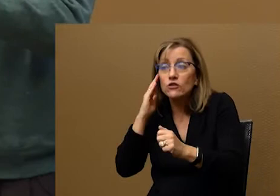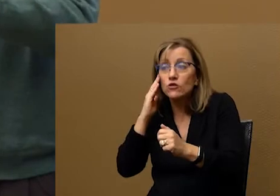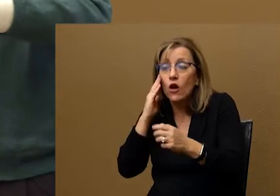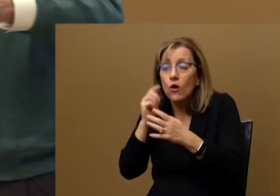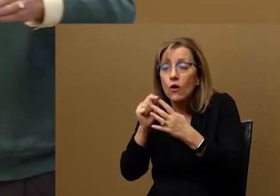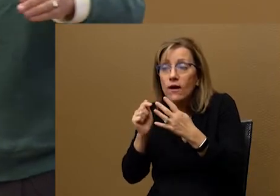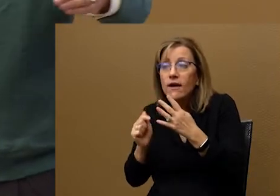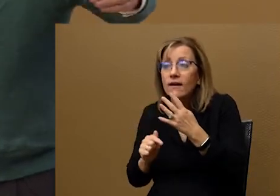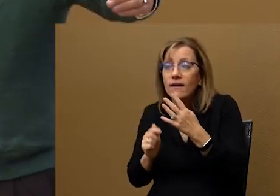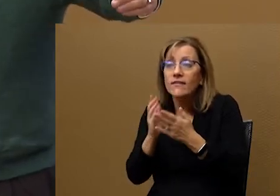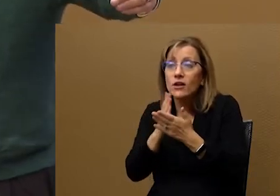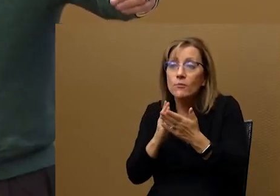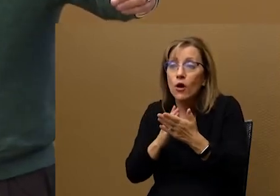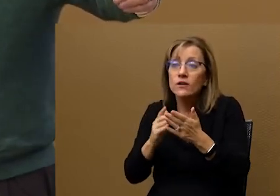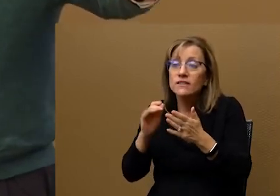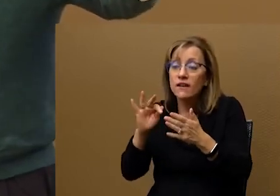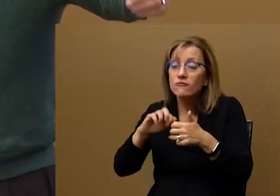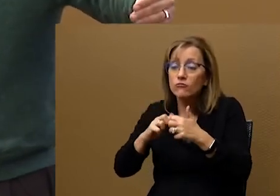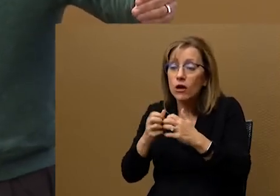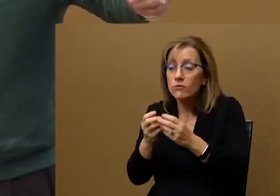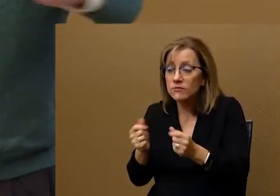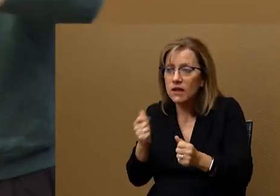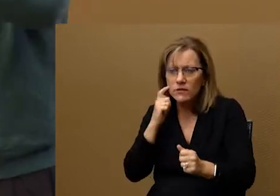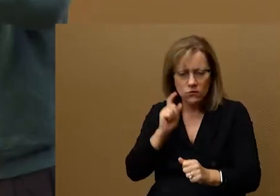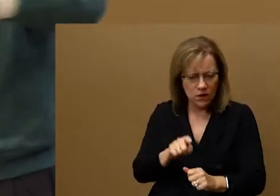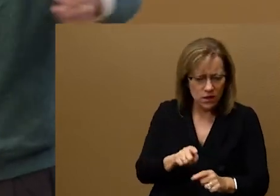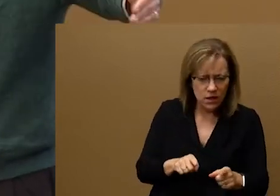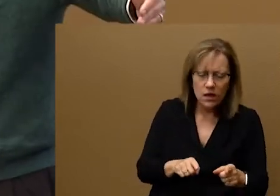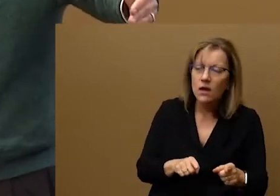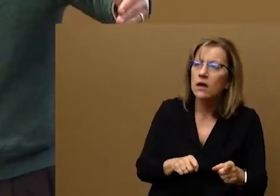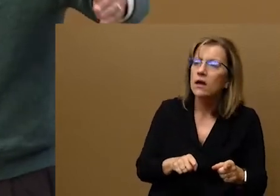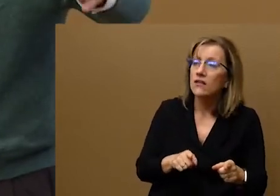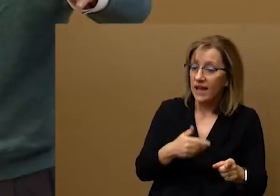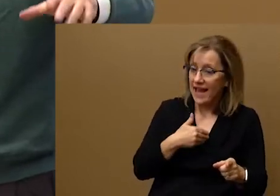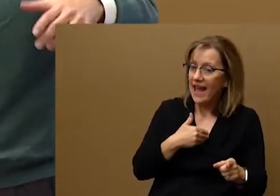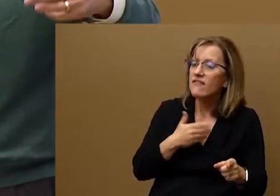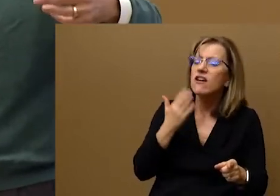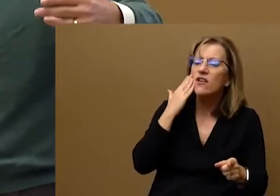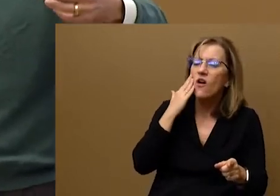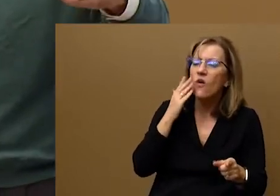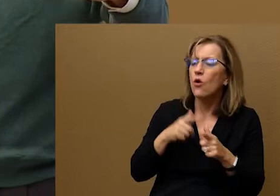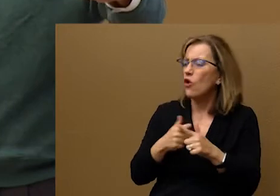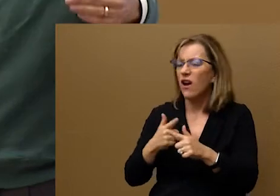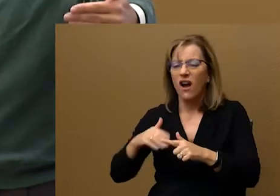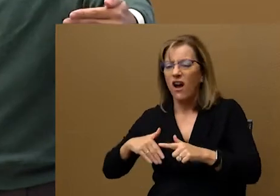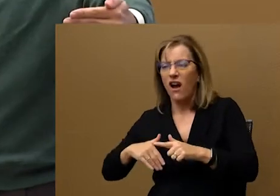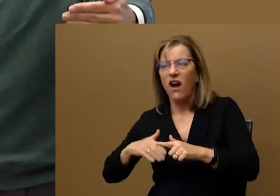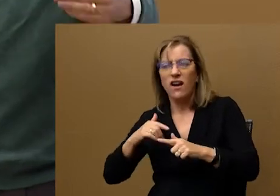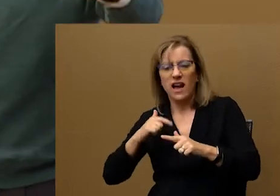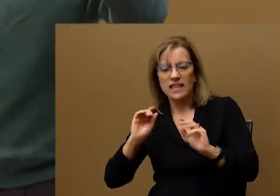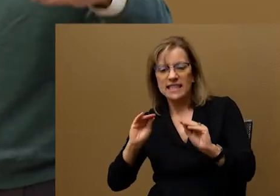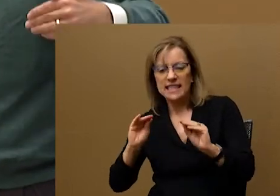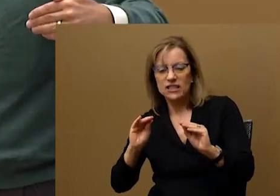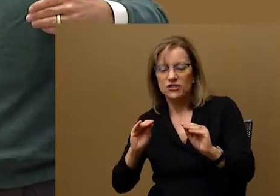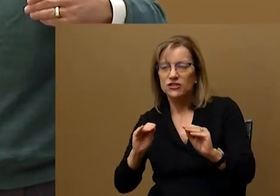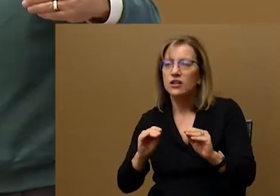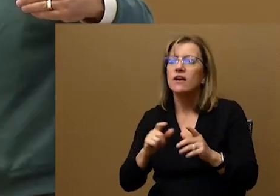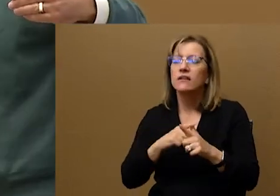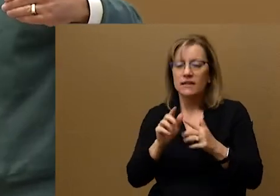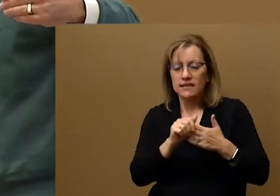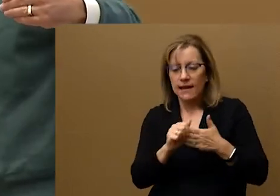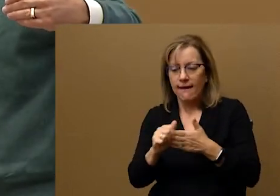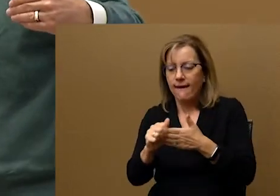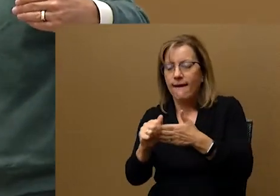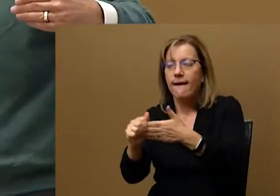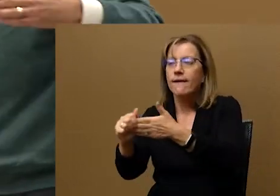the components of problem solving, to recognize what a student has and what they lack,